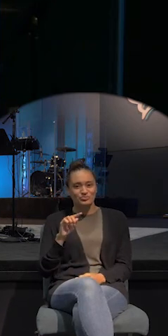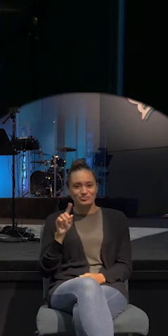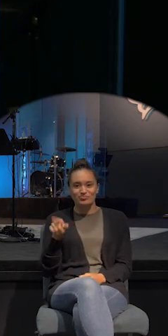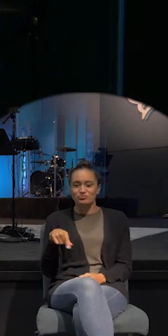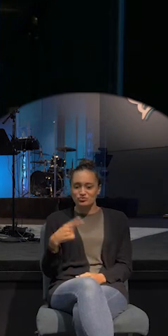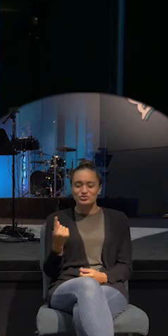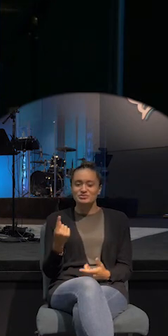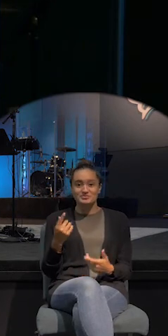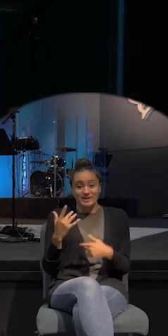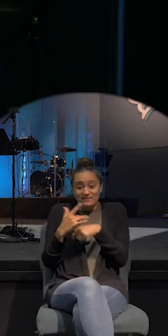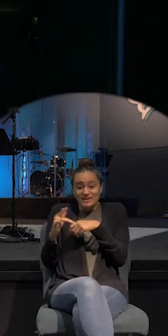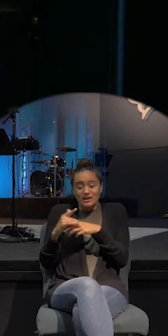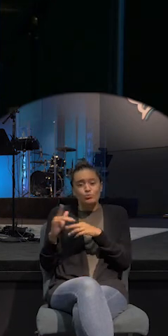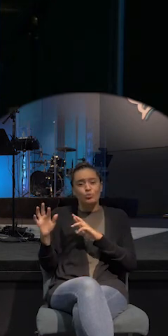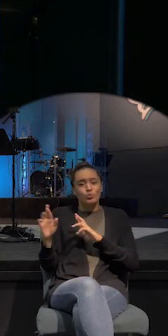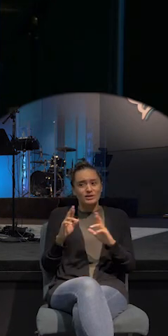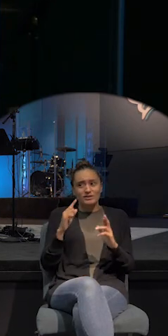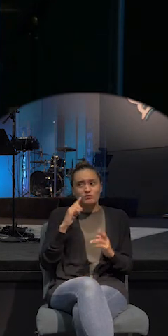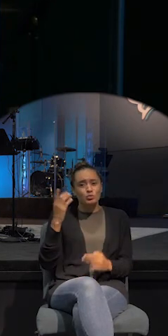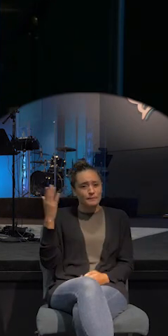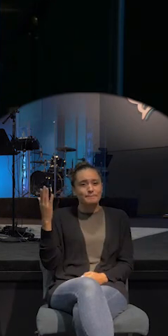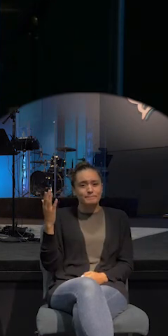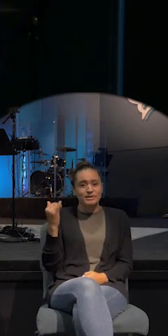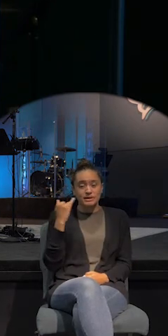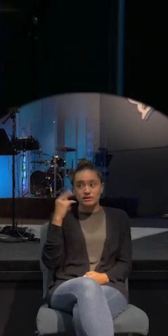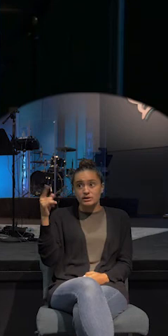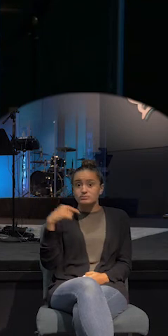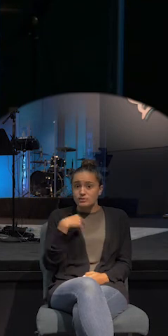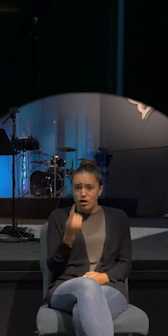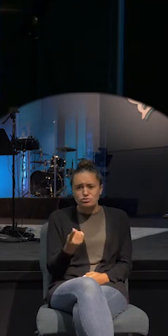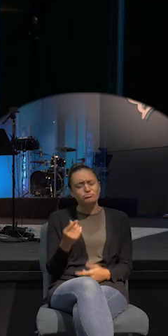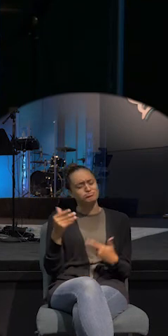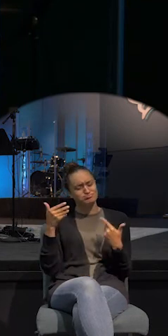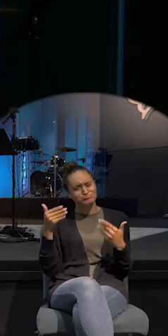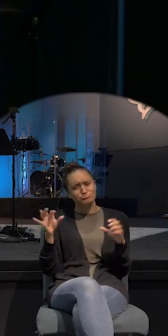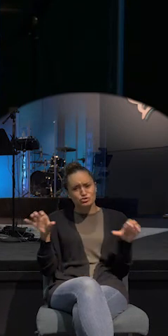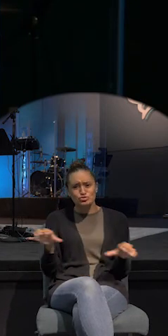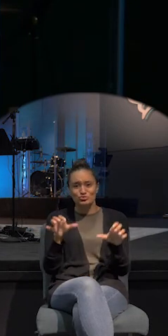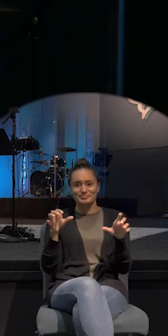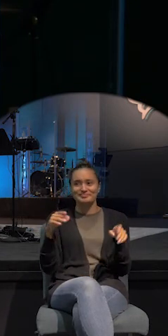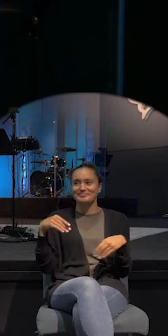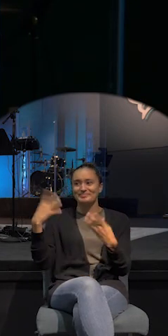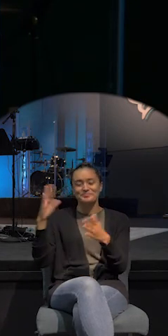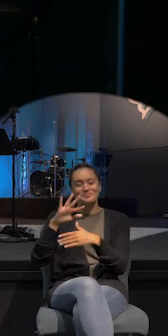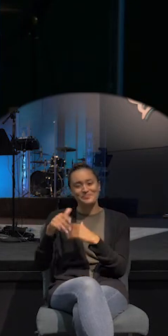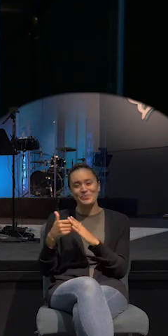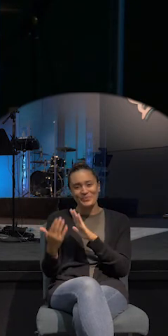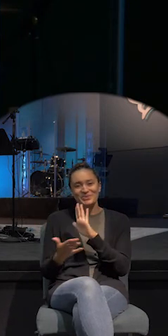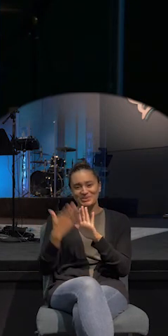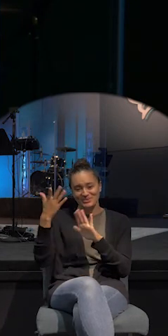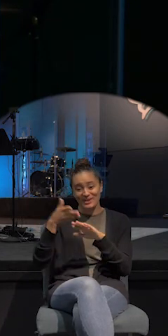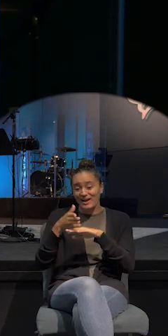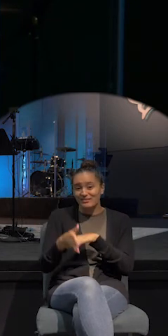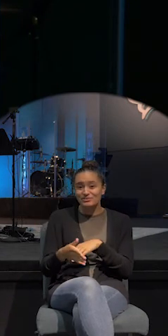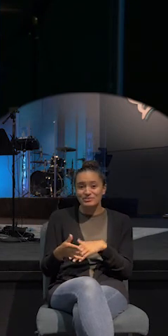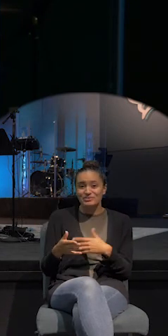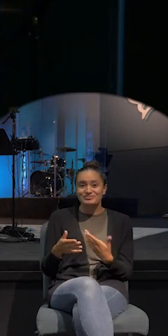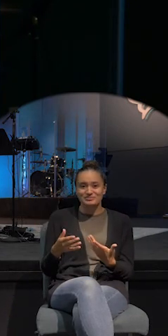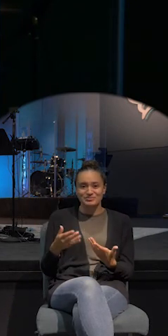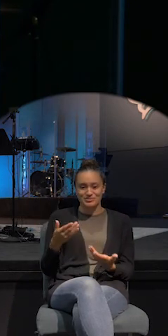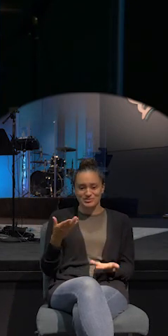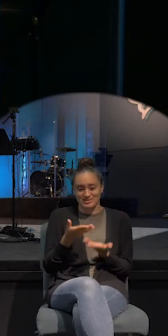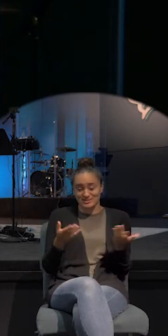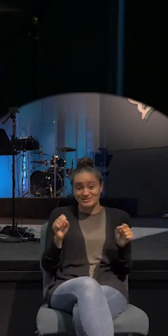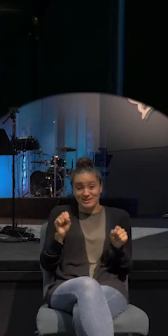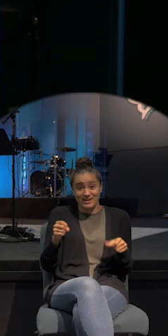be available. If he says it, do it, and then give to him all the glory for that which might come.